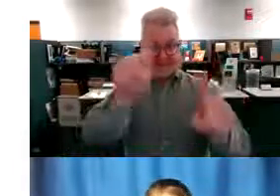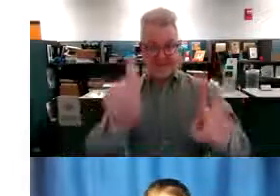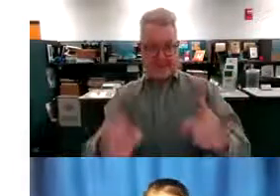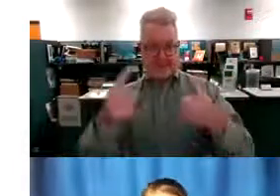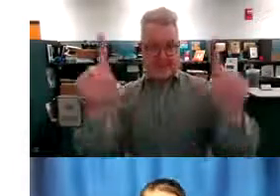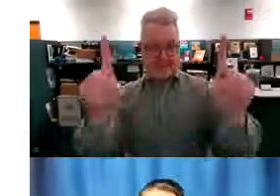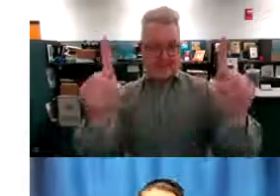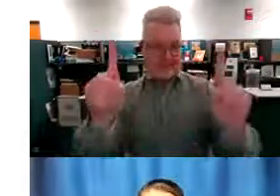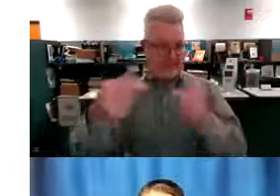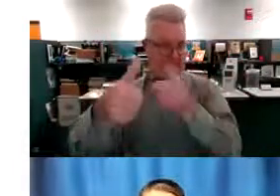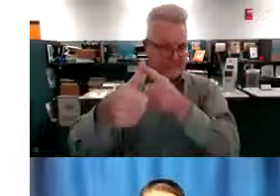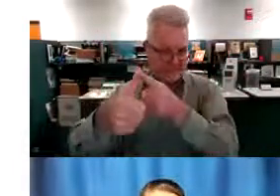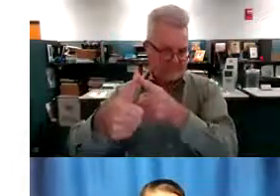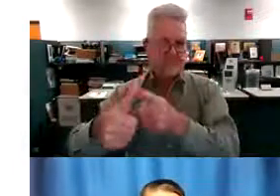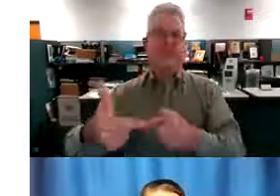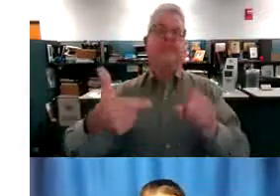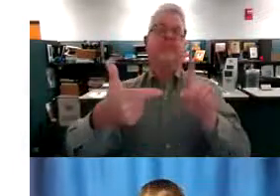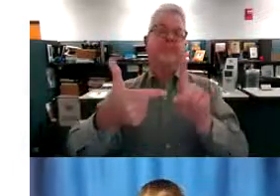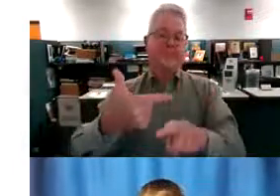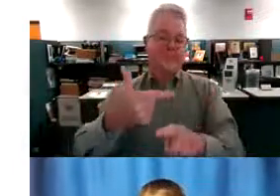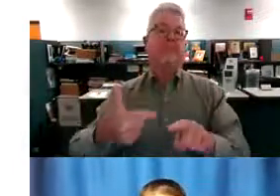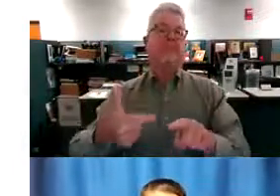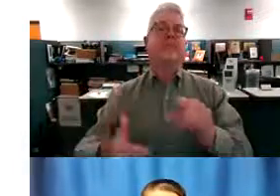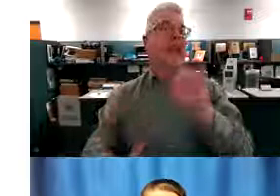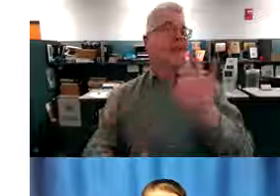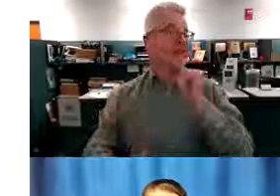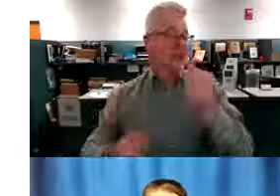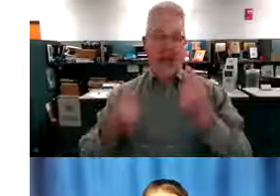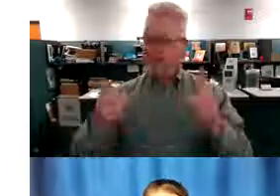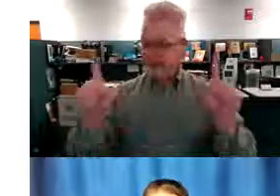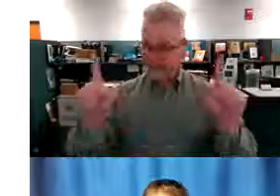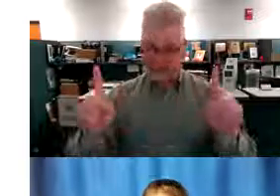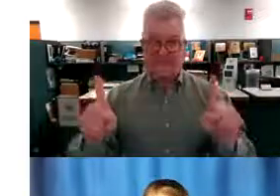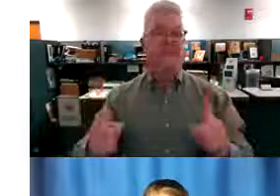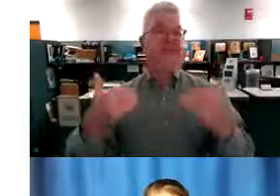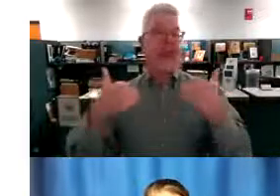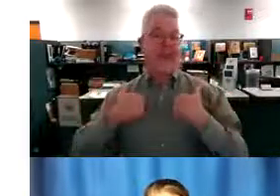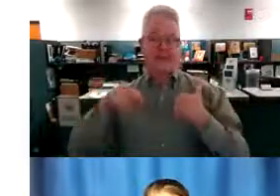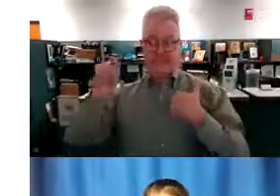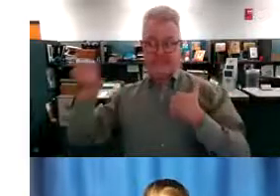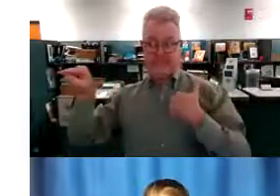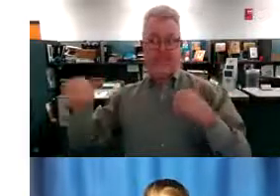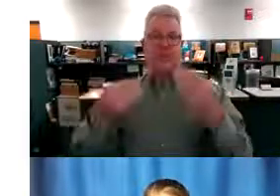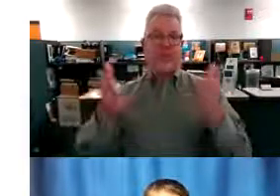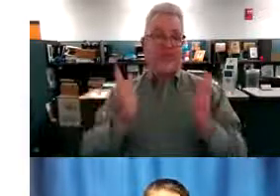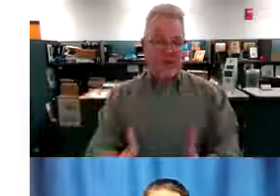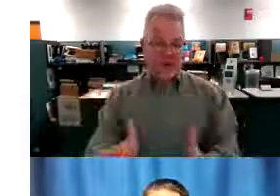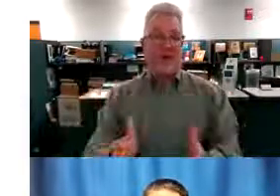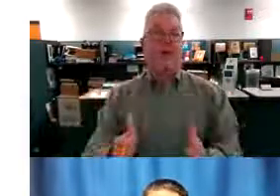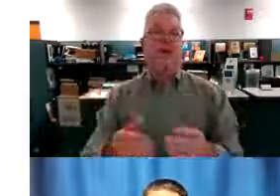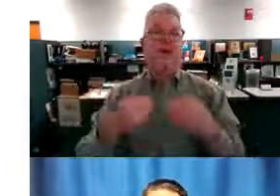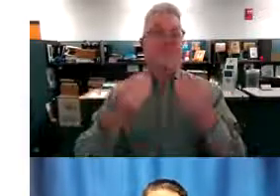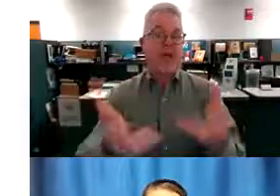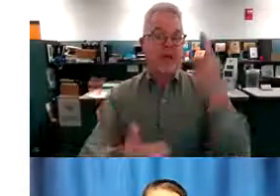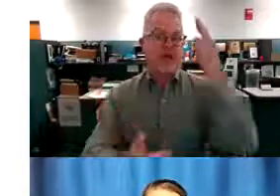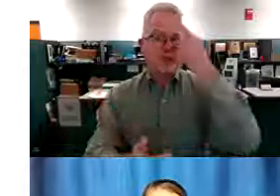hearing person, and looking at whether it's effective. And this, after effectiveness, if it's not effective,